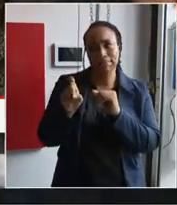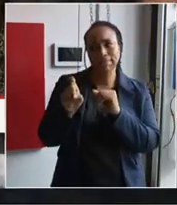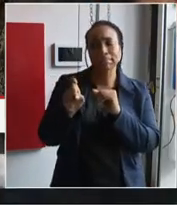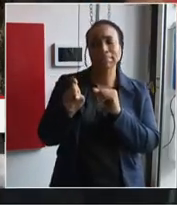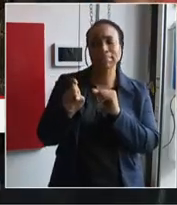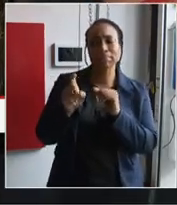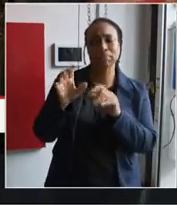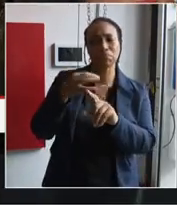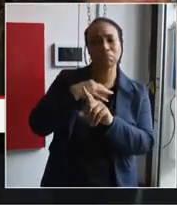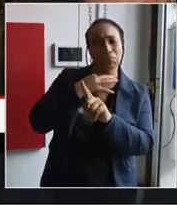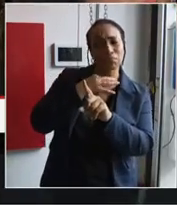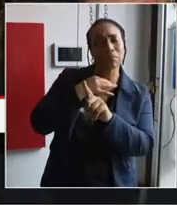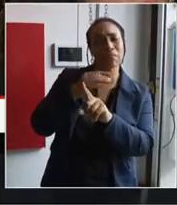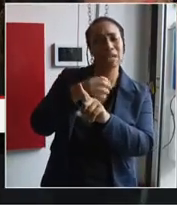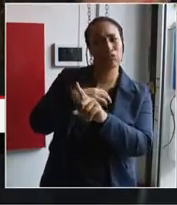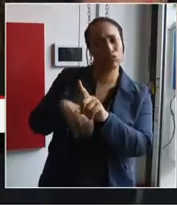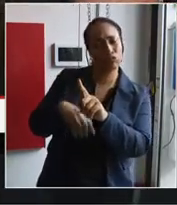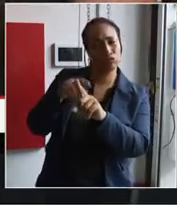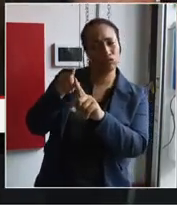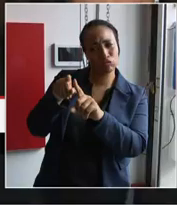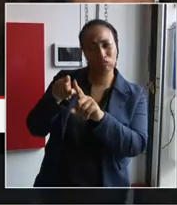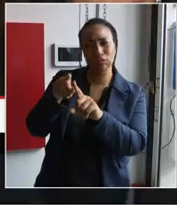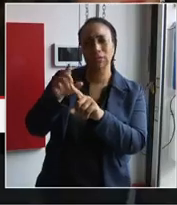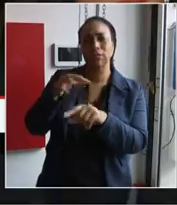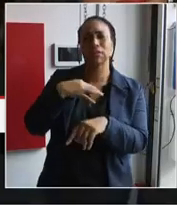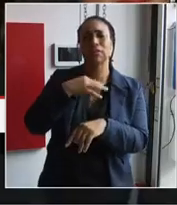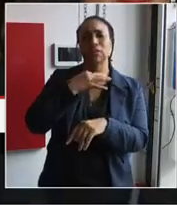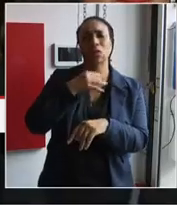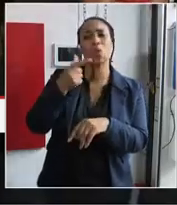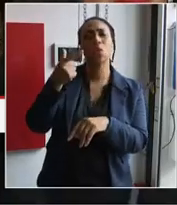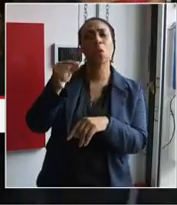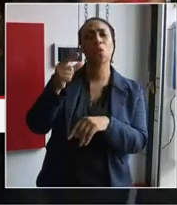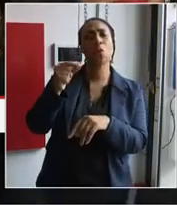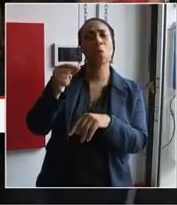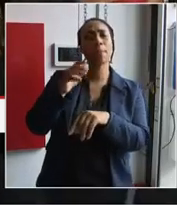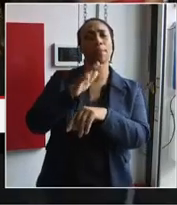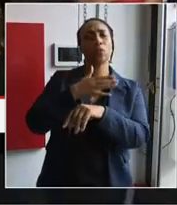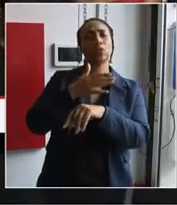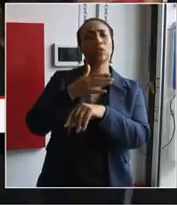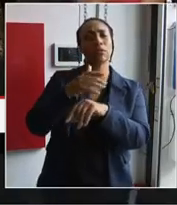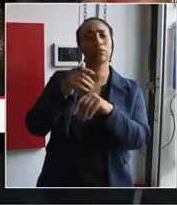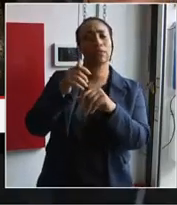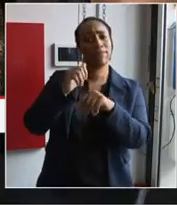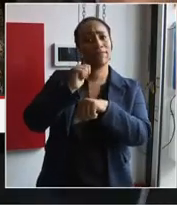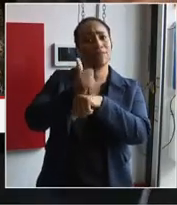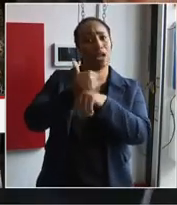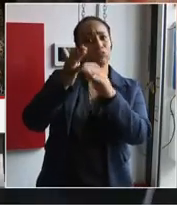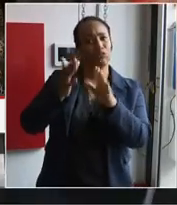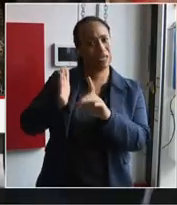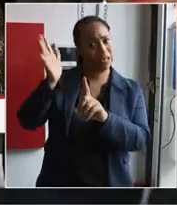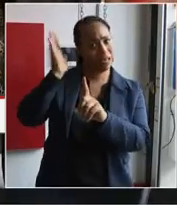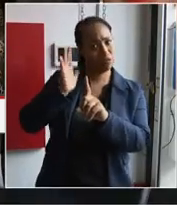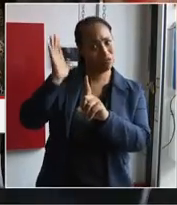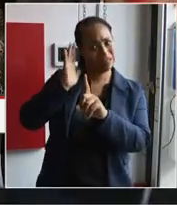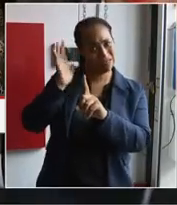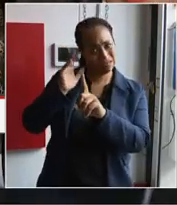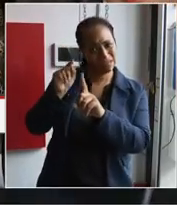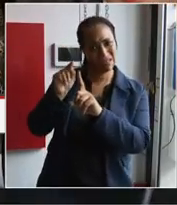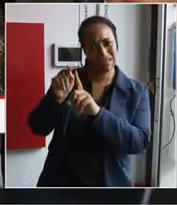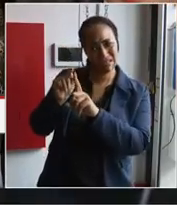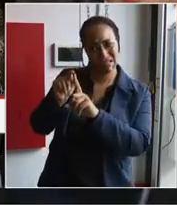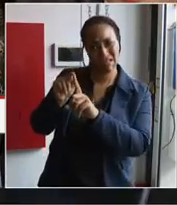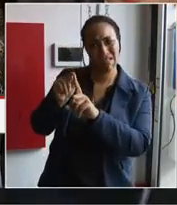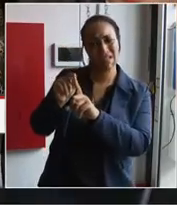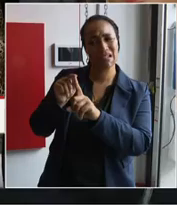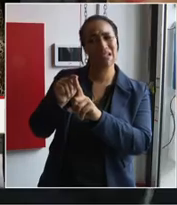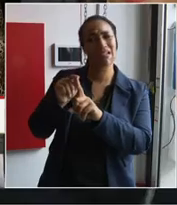of go-go from decades ago would say if they could see this here today? What do you think Chuck Brown would say? If thinking about Chuck Brown, I think he